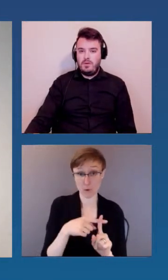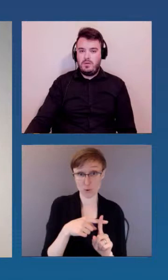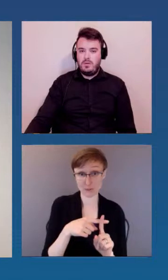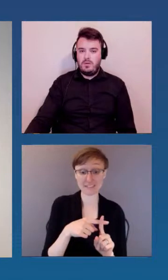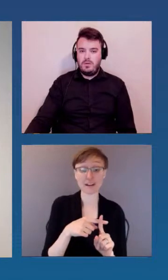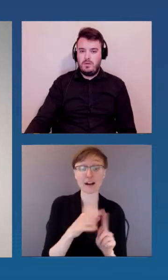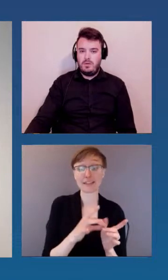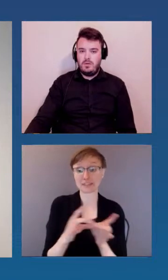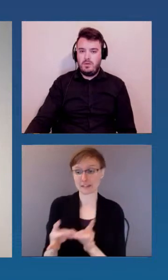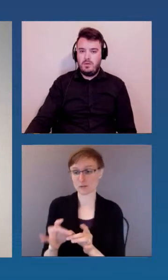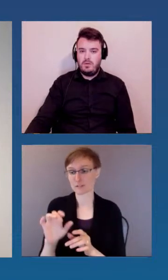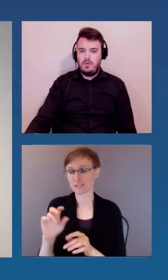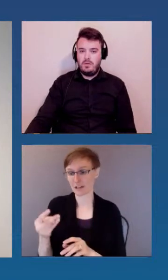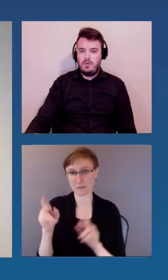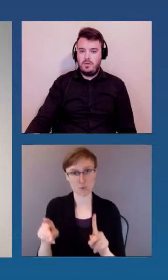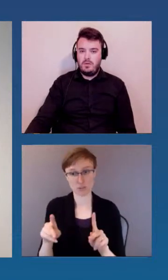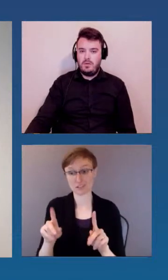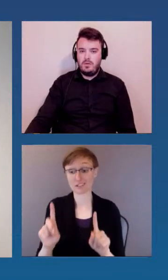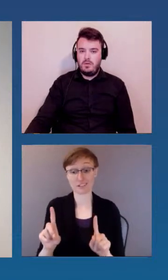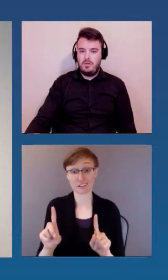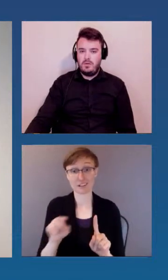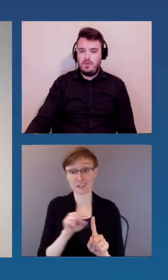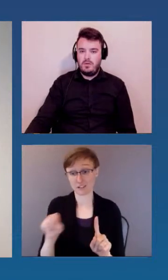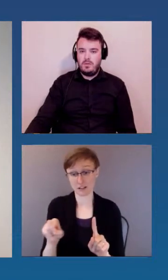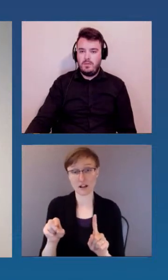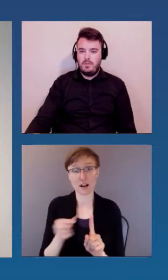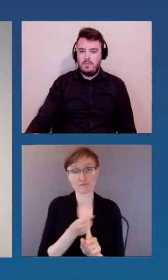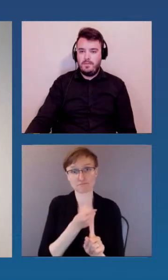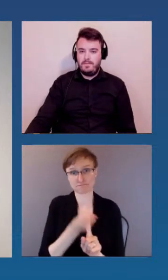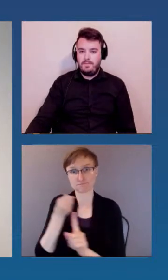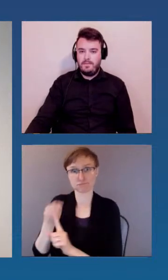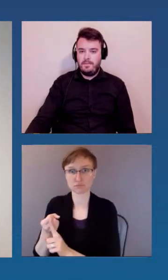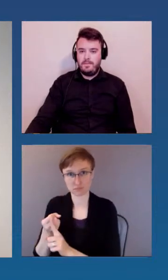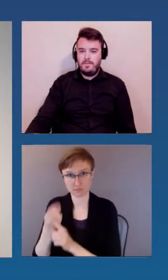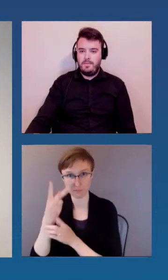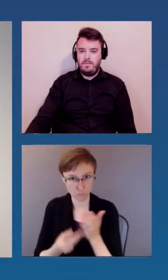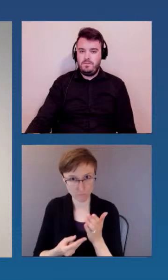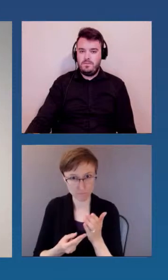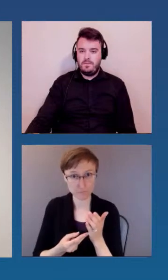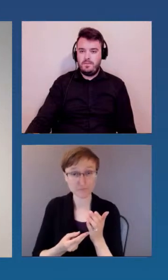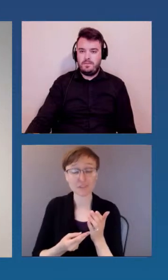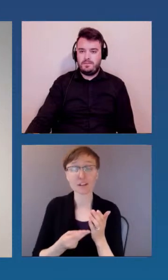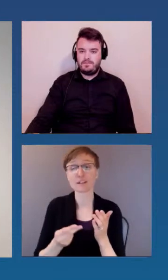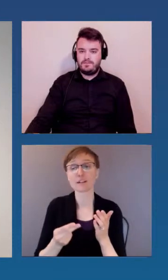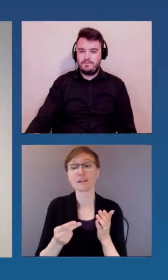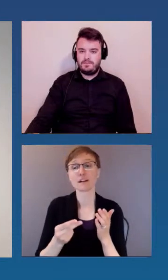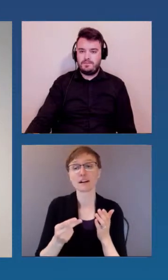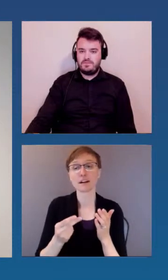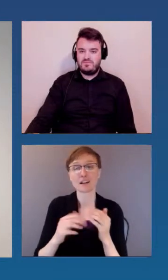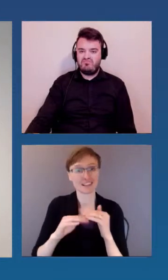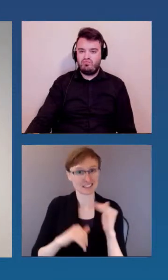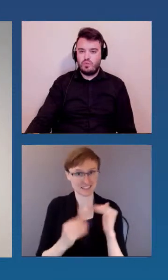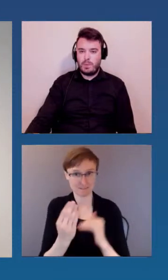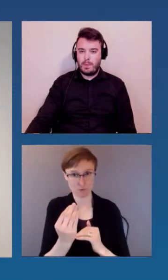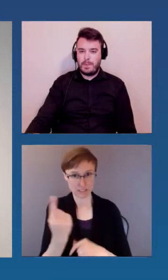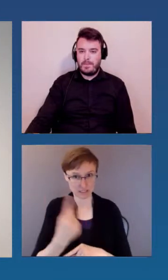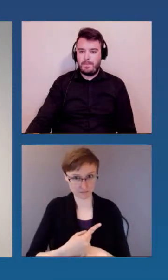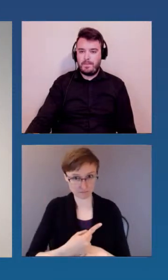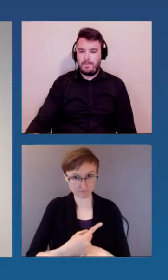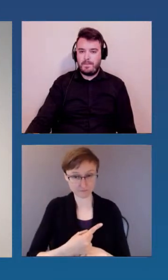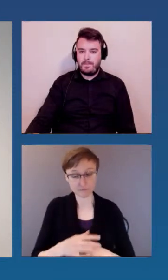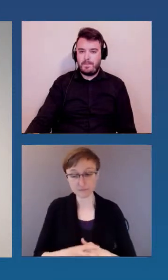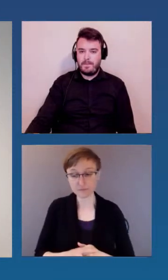News? Sure, thank you. My question is for Dr. Etches. What outbreak protocols do you have in place with the universities if